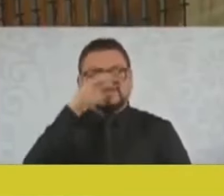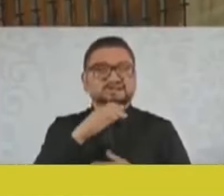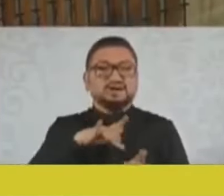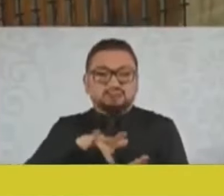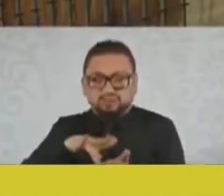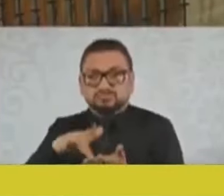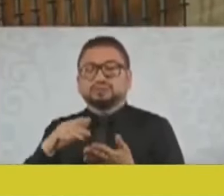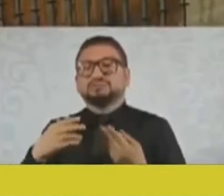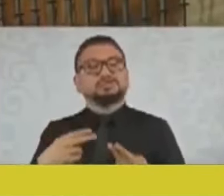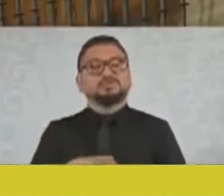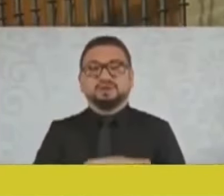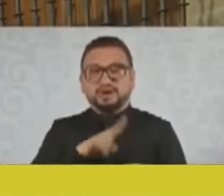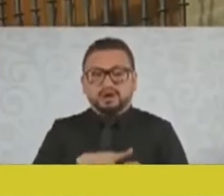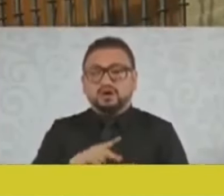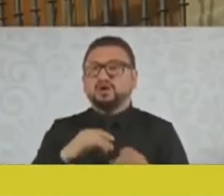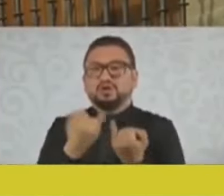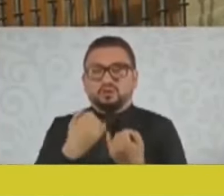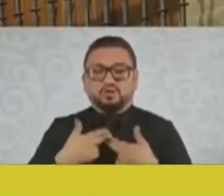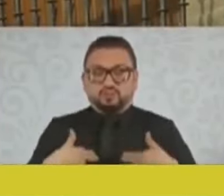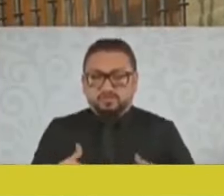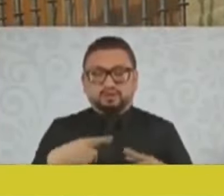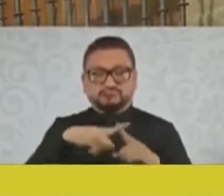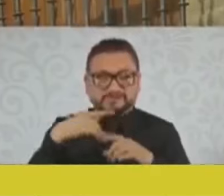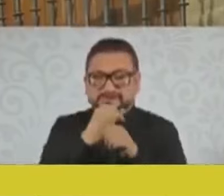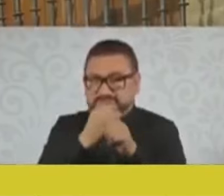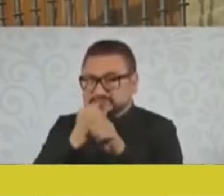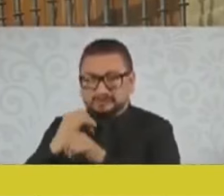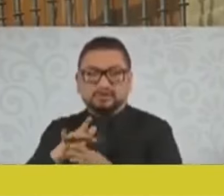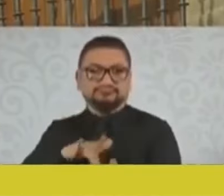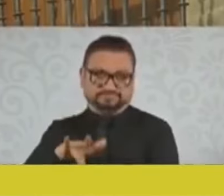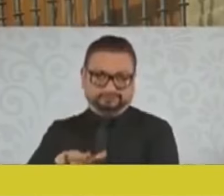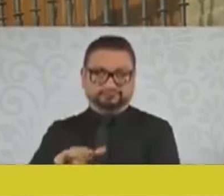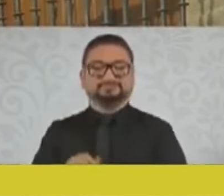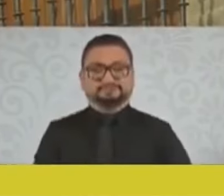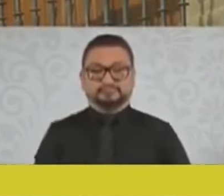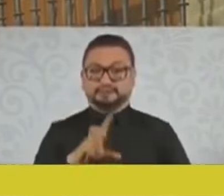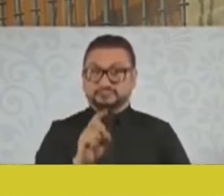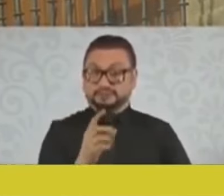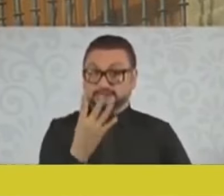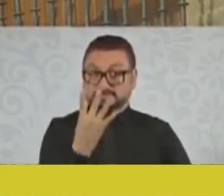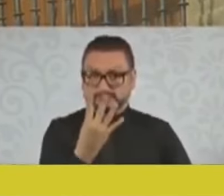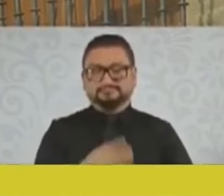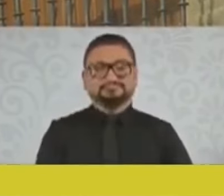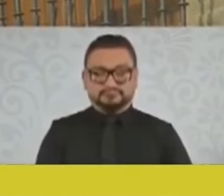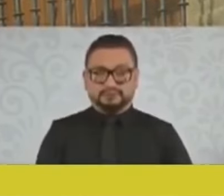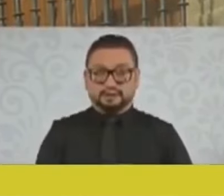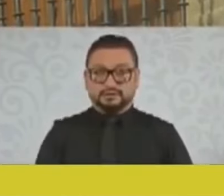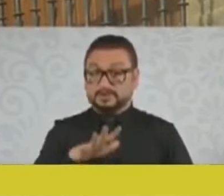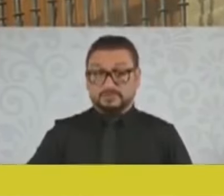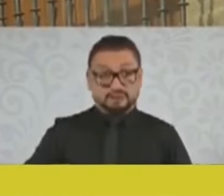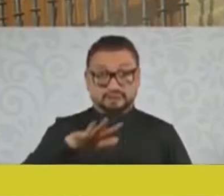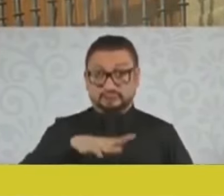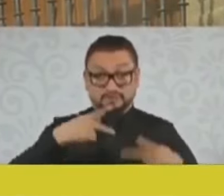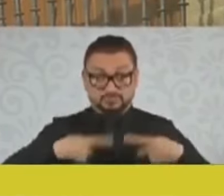innovation. Therefore, we will support basic science, natural science, and humanities.